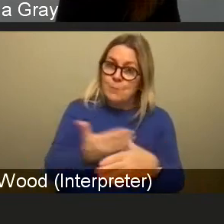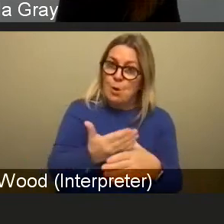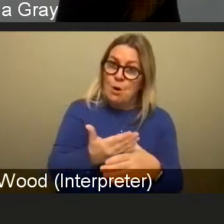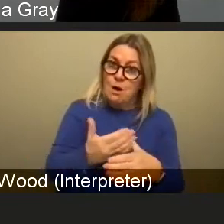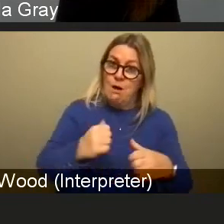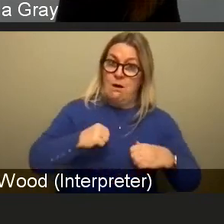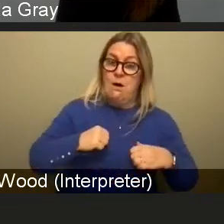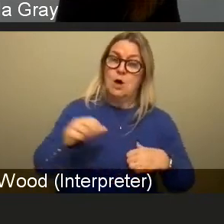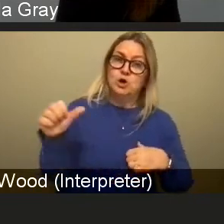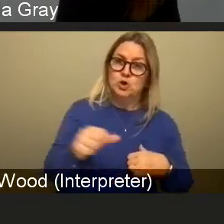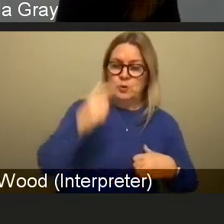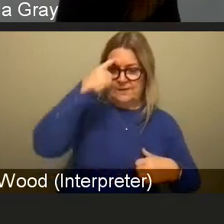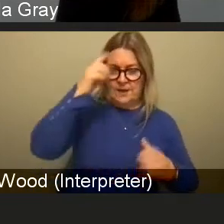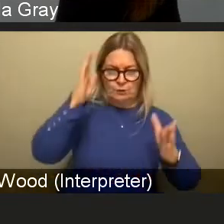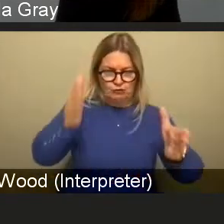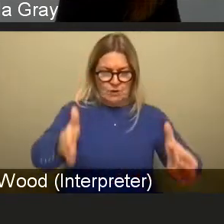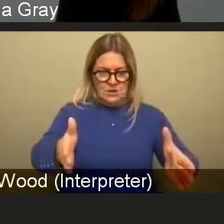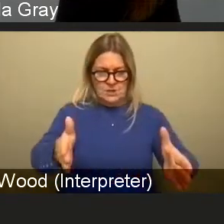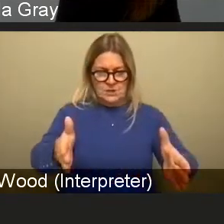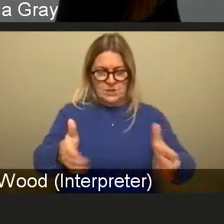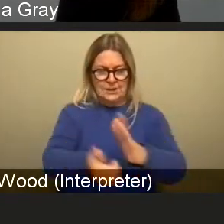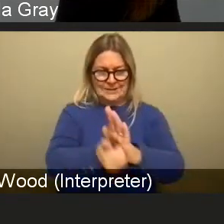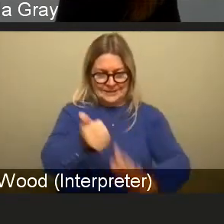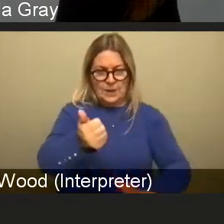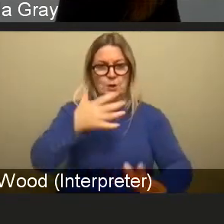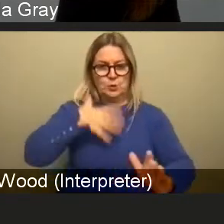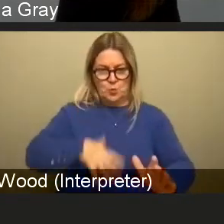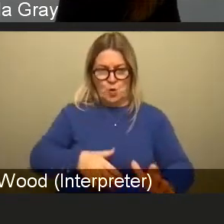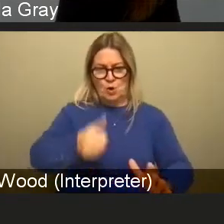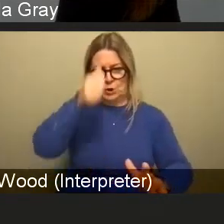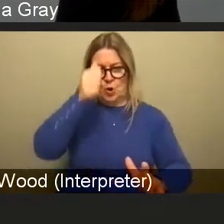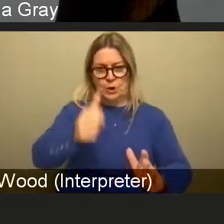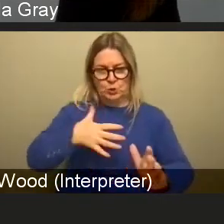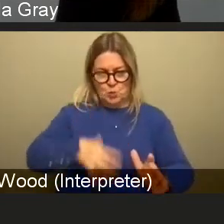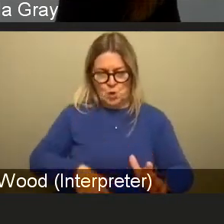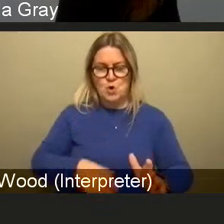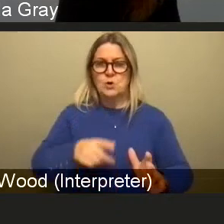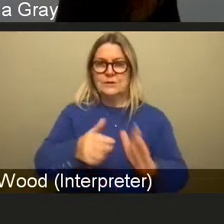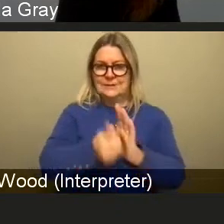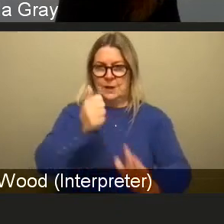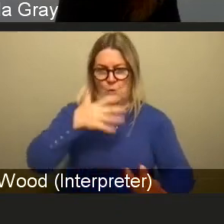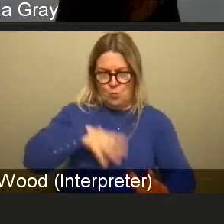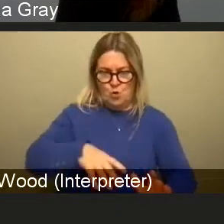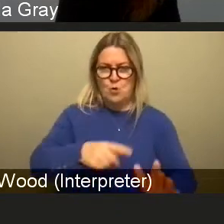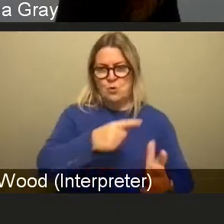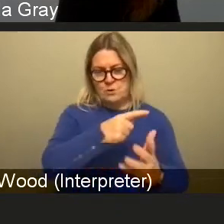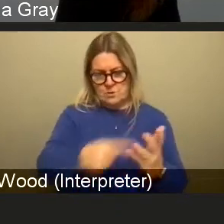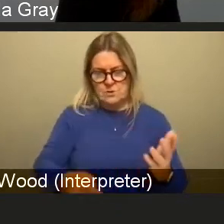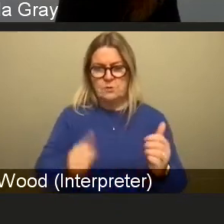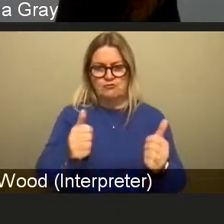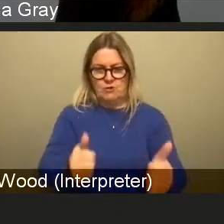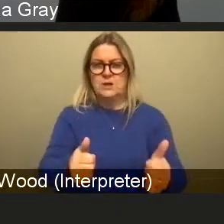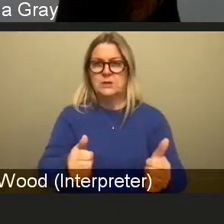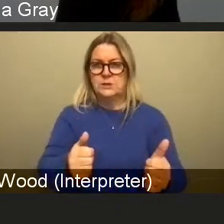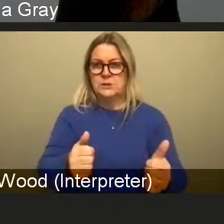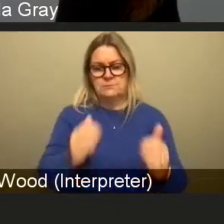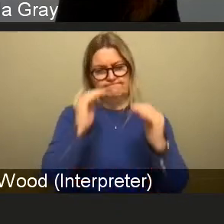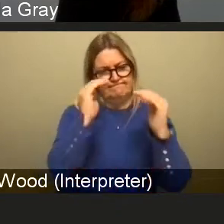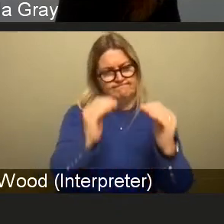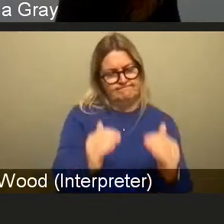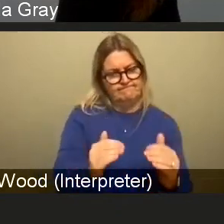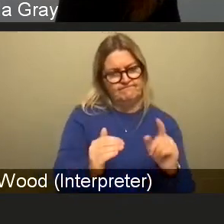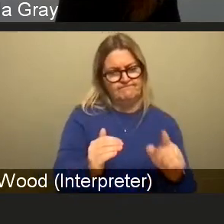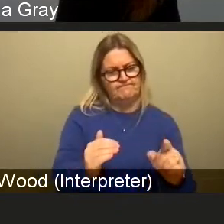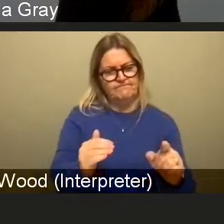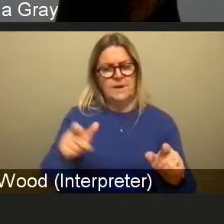about, right, what skills and knowledge and experience is really needed for this role? And also, how could people demonstrate that